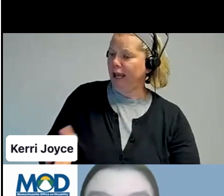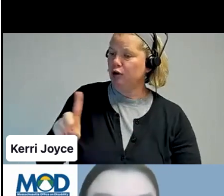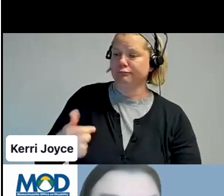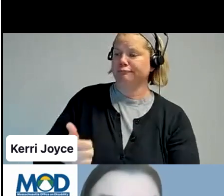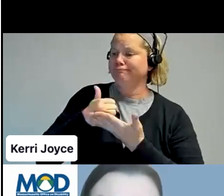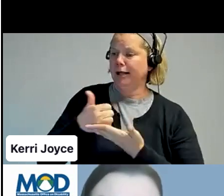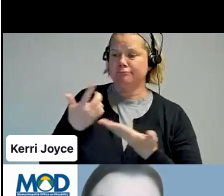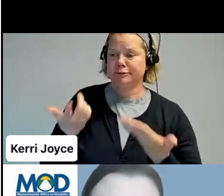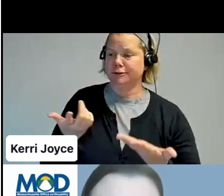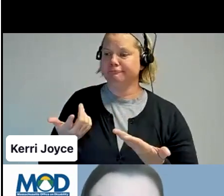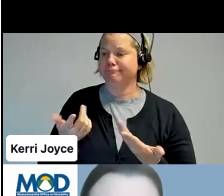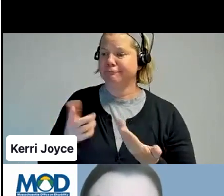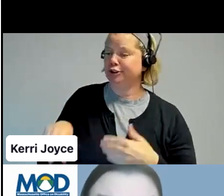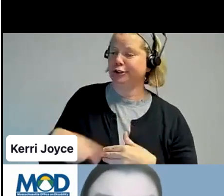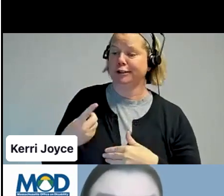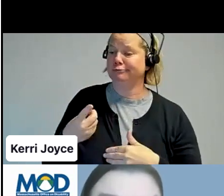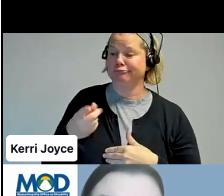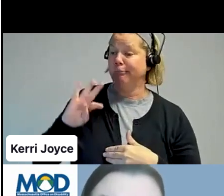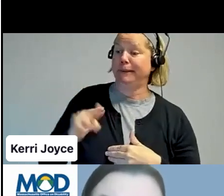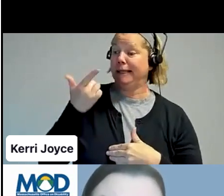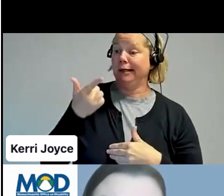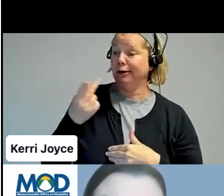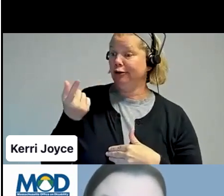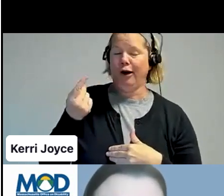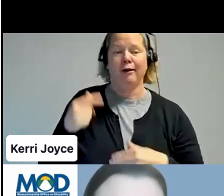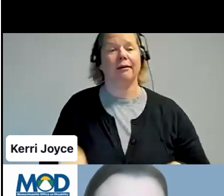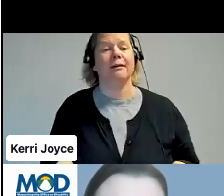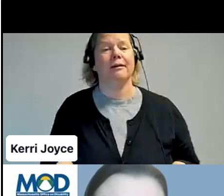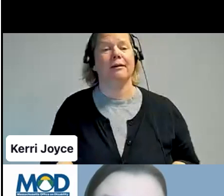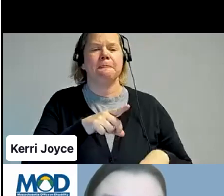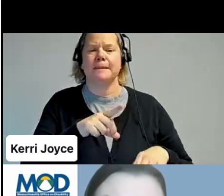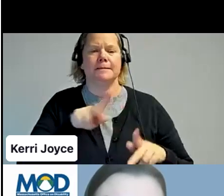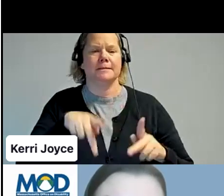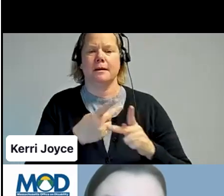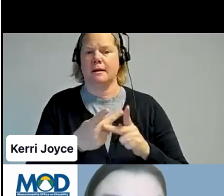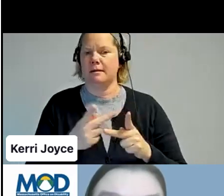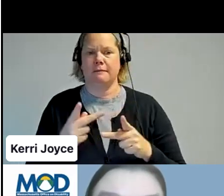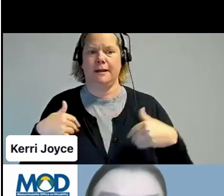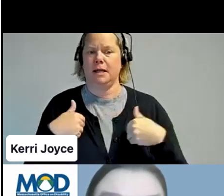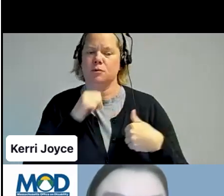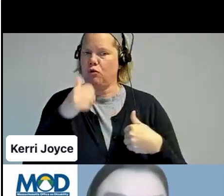the things that a dog does naturally. And these types of animals don't have any training.